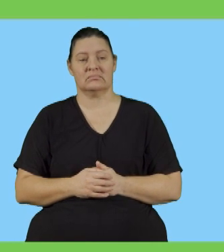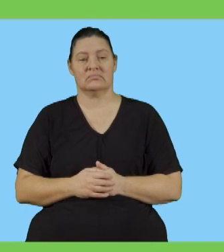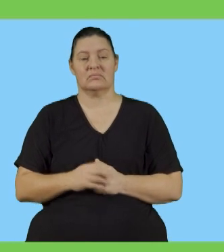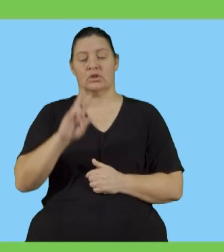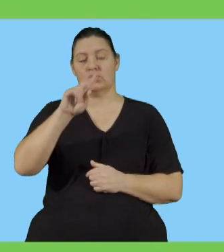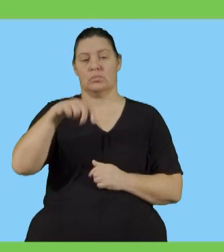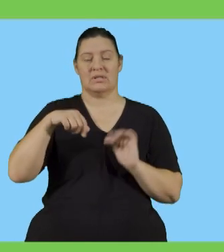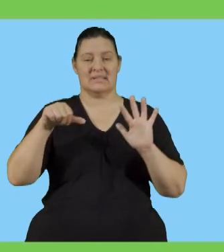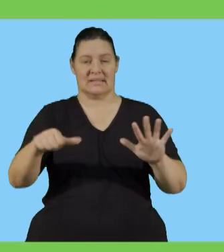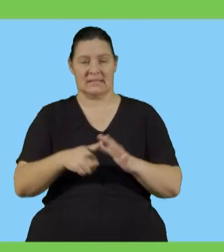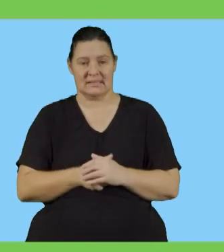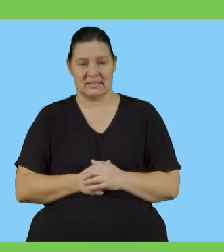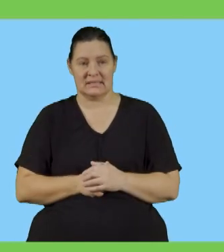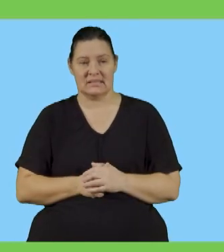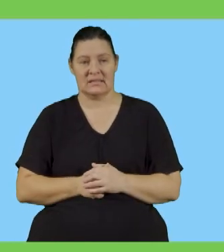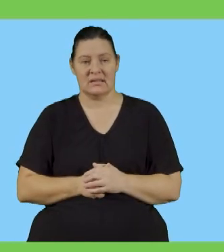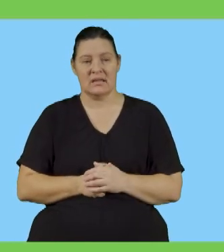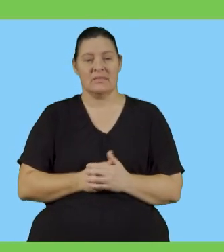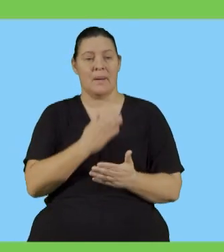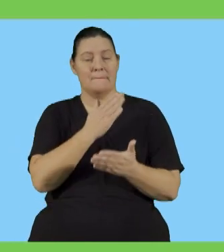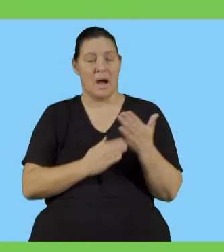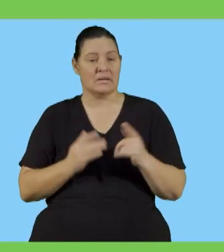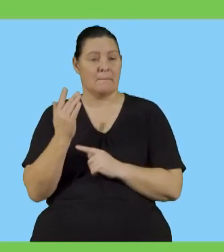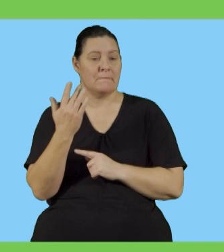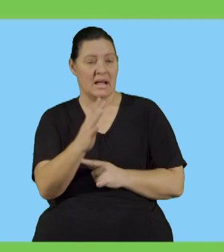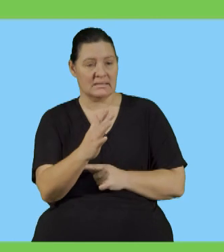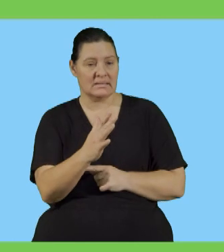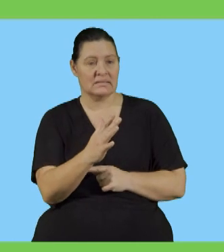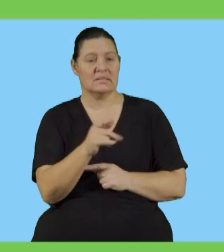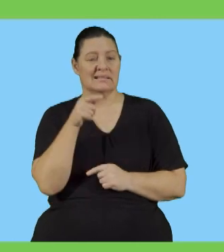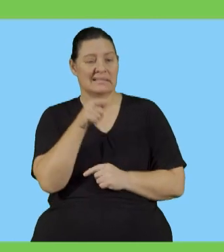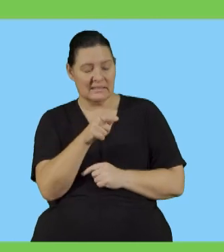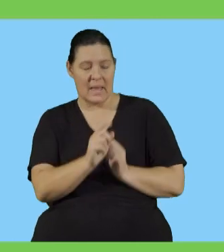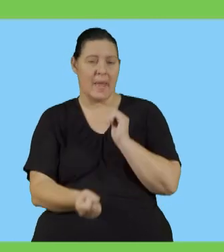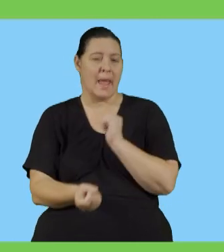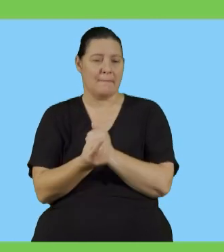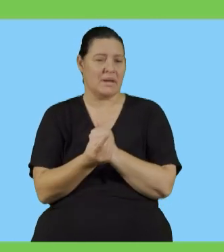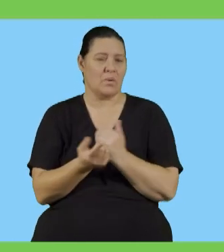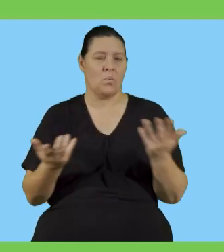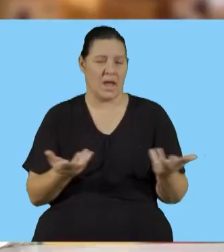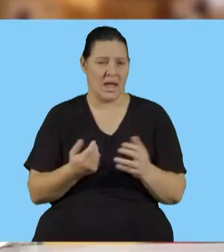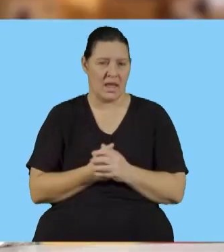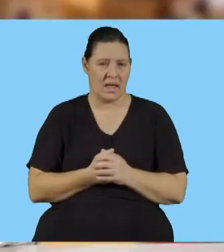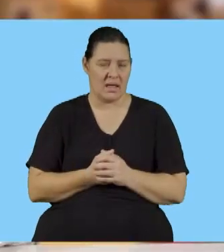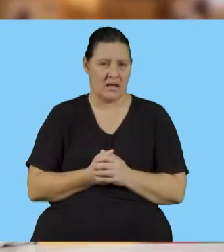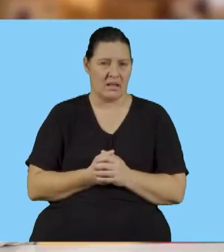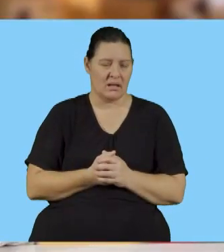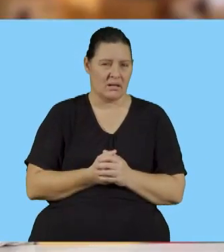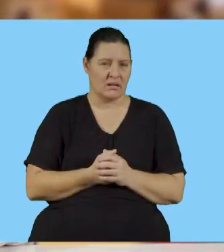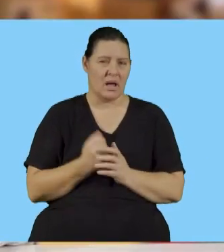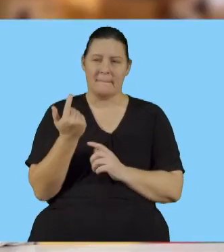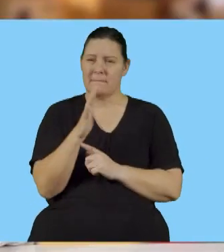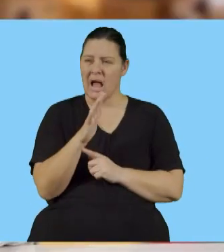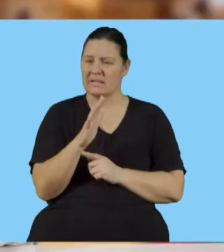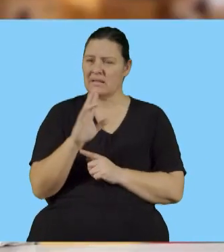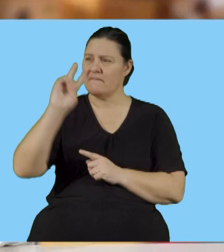Right, 2.6 is the part of the plant in which photosynthesis takes place. So where in a plant does